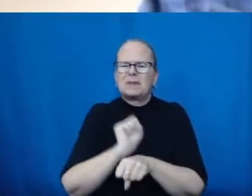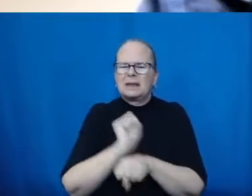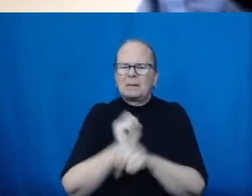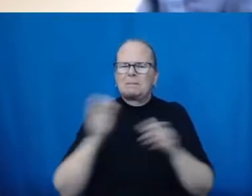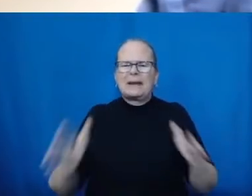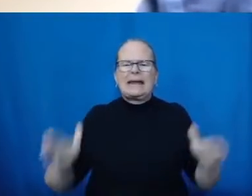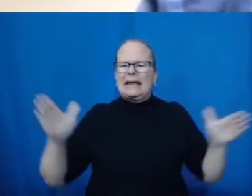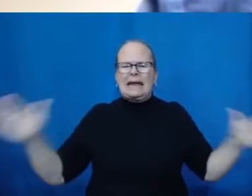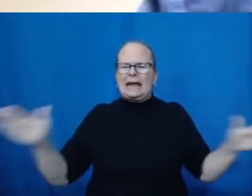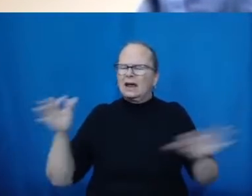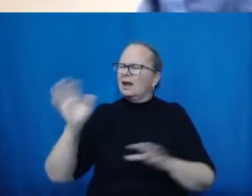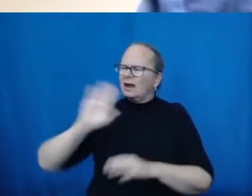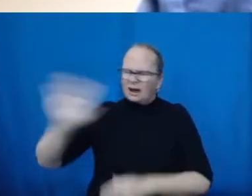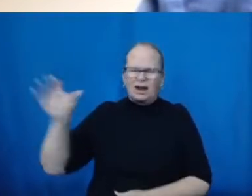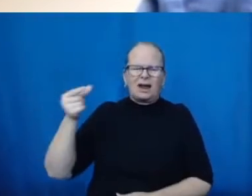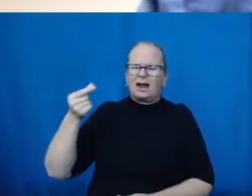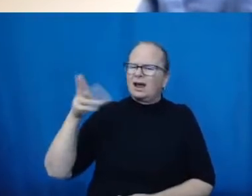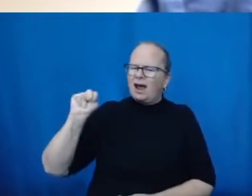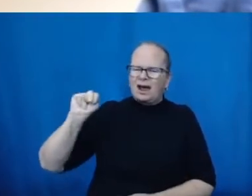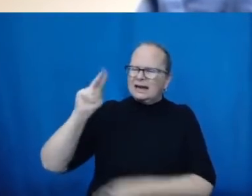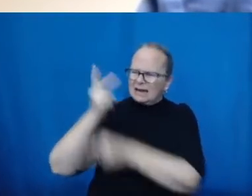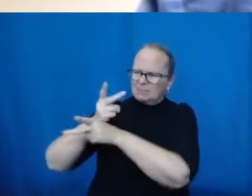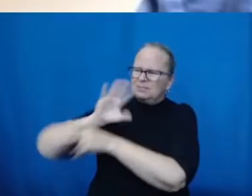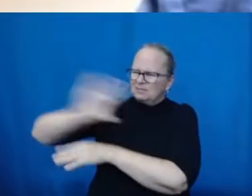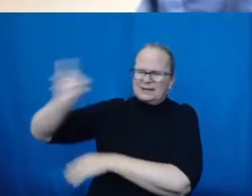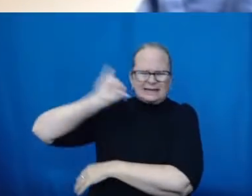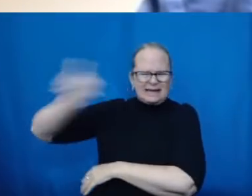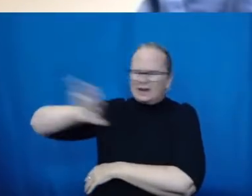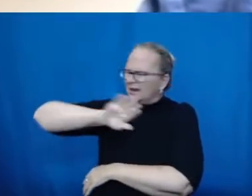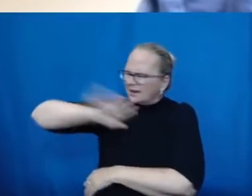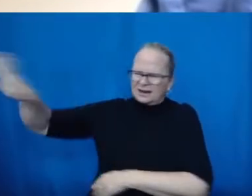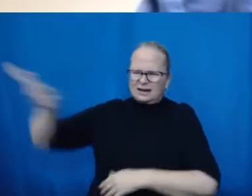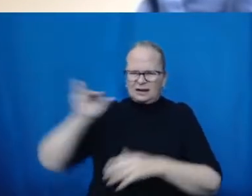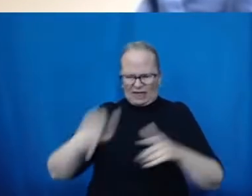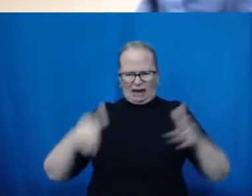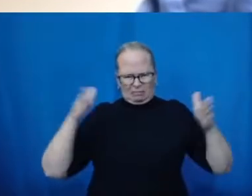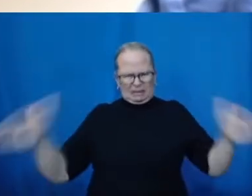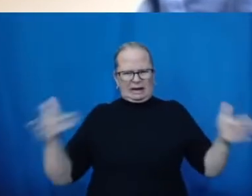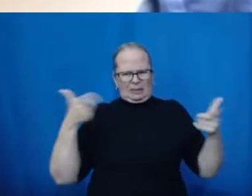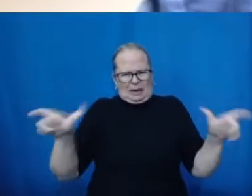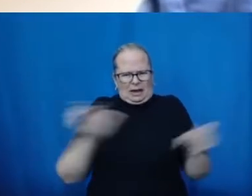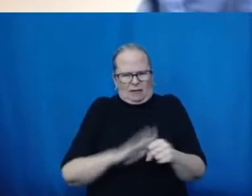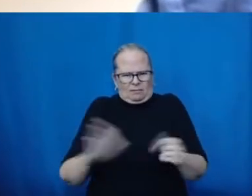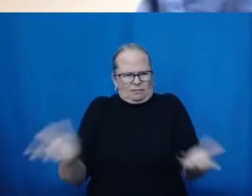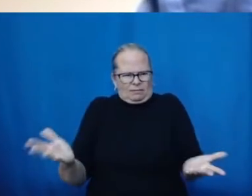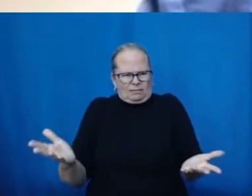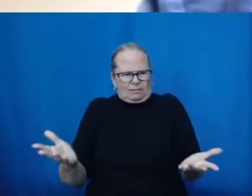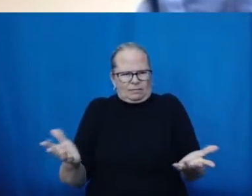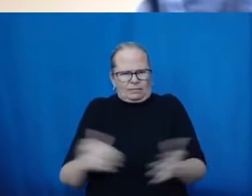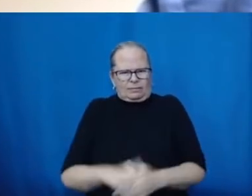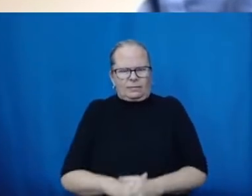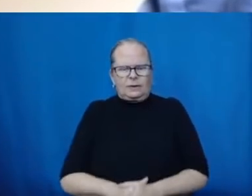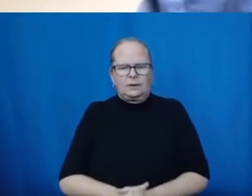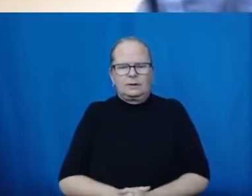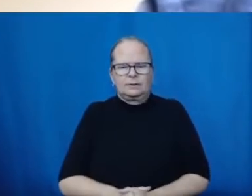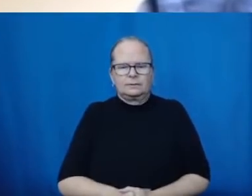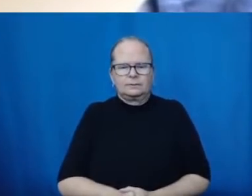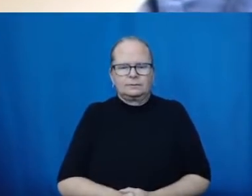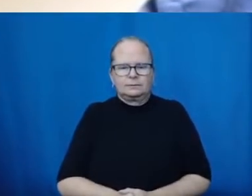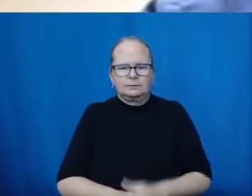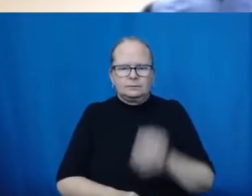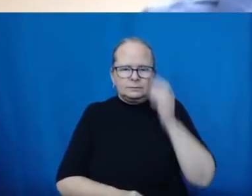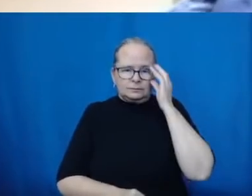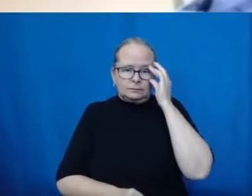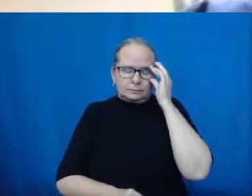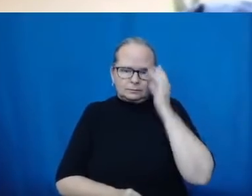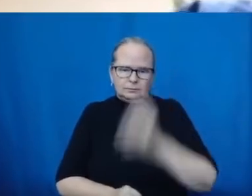accommodate increasing unwell, preventable illnesses in this intentionally cruel wave.